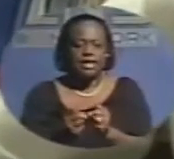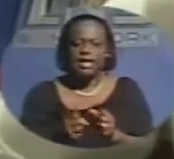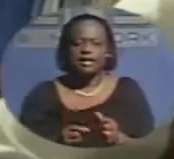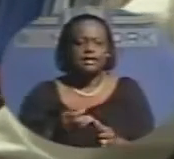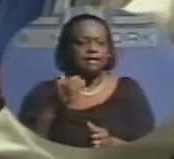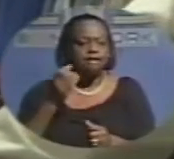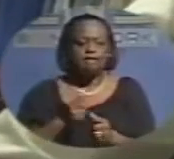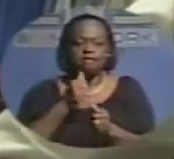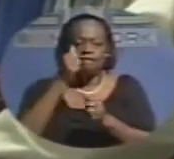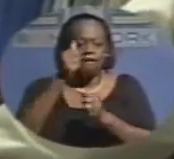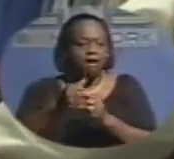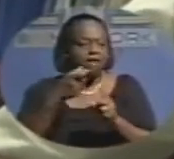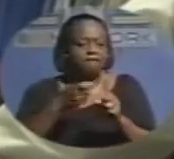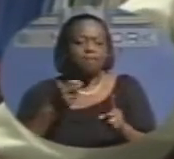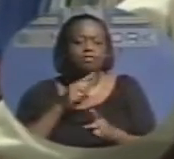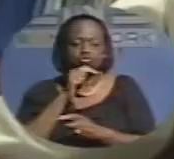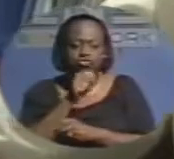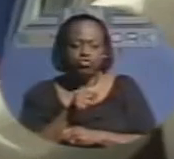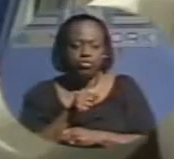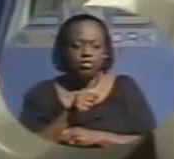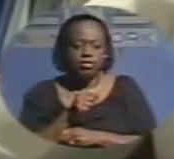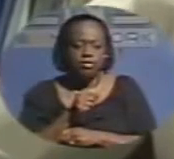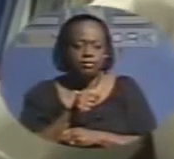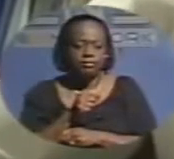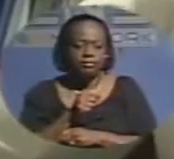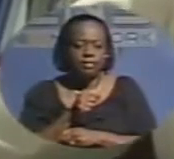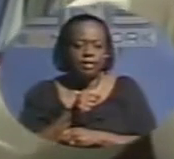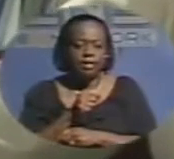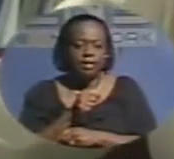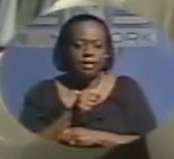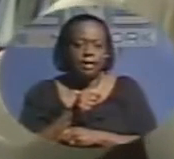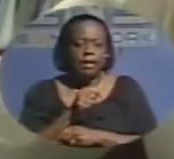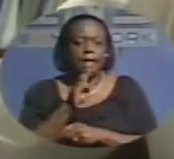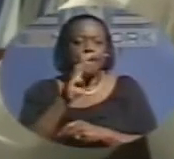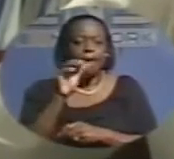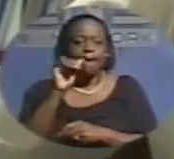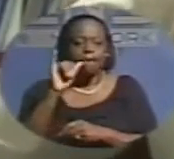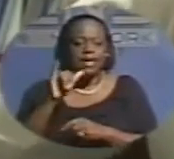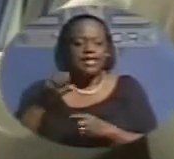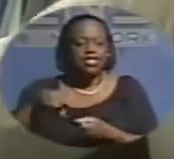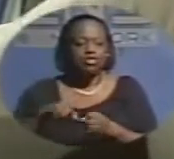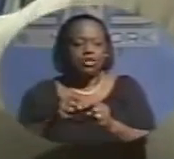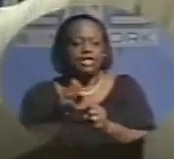the truth. Because as far as I am aware, Bay Street is